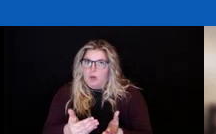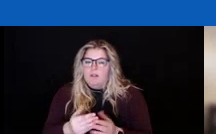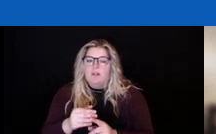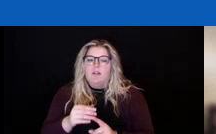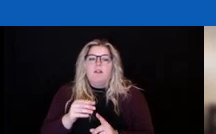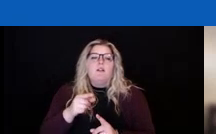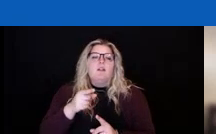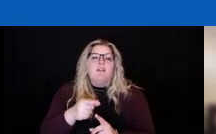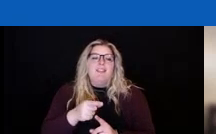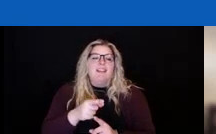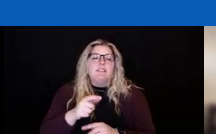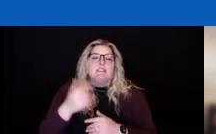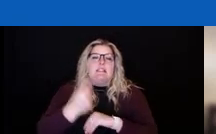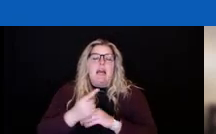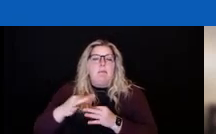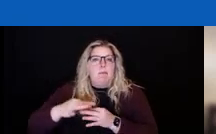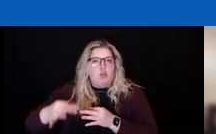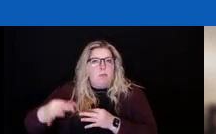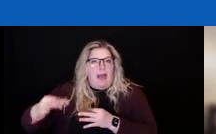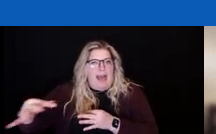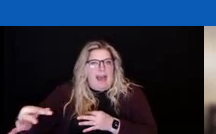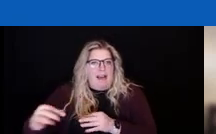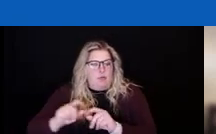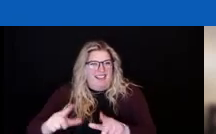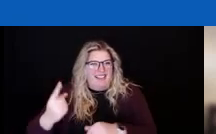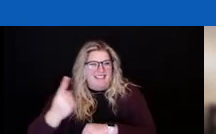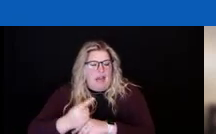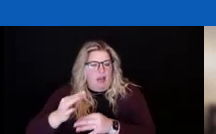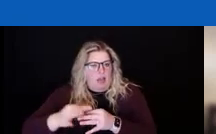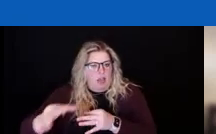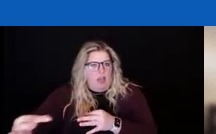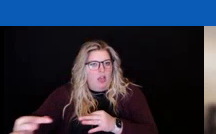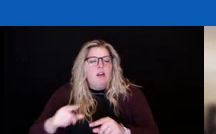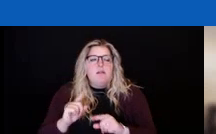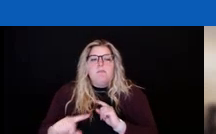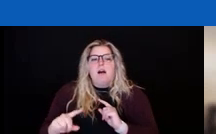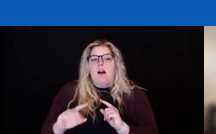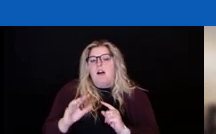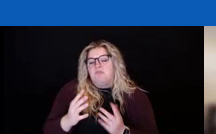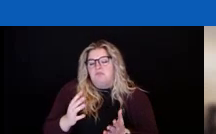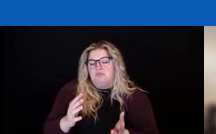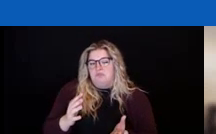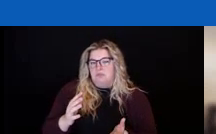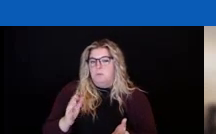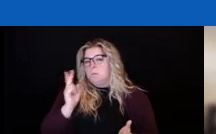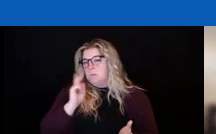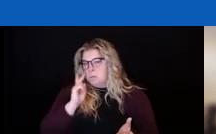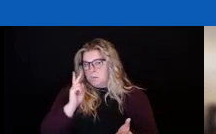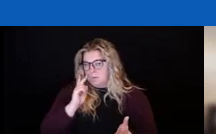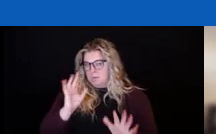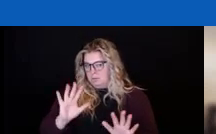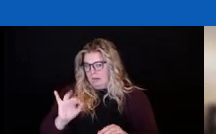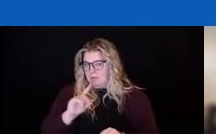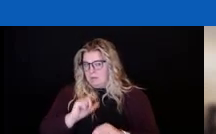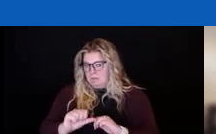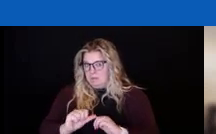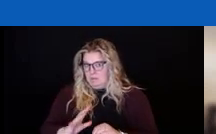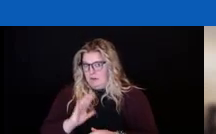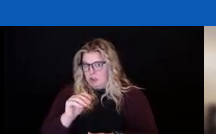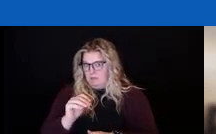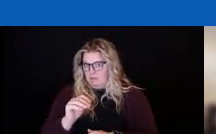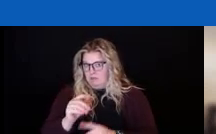couple of times. So we will see when this is ultimately made official. But